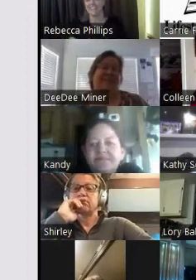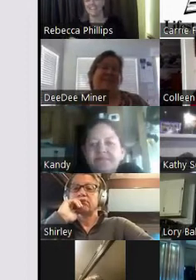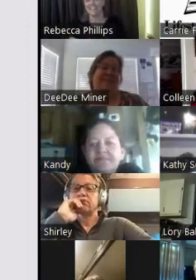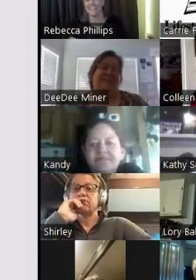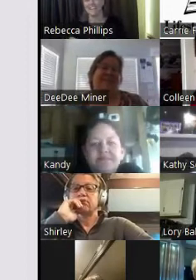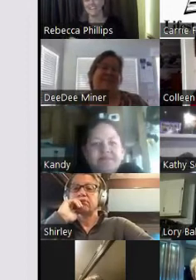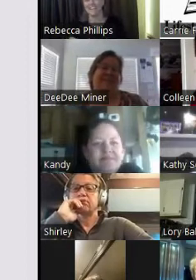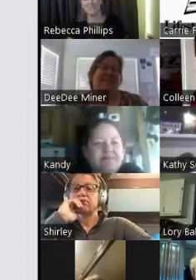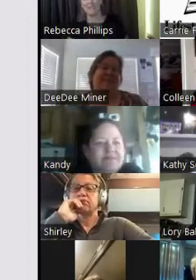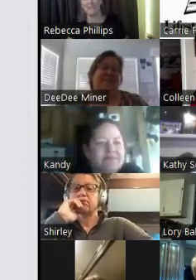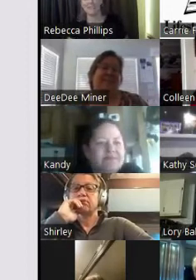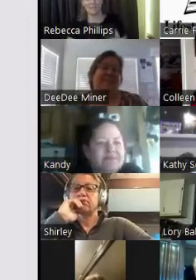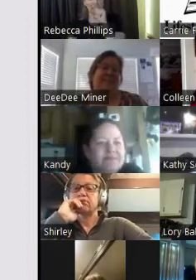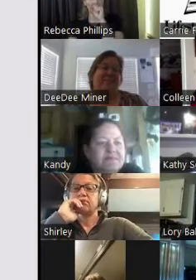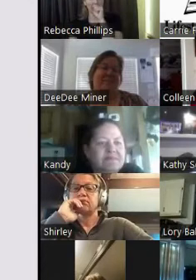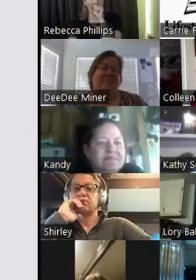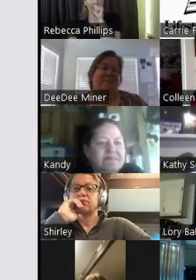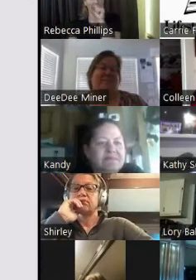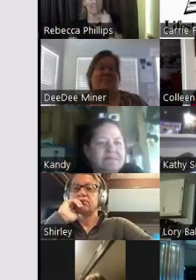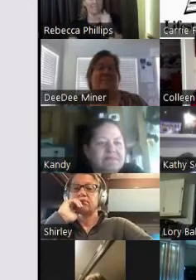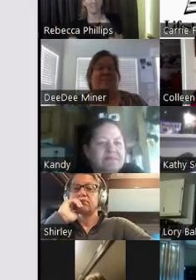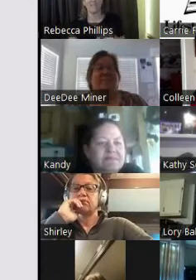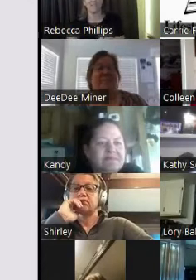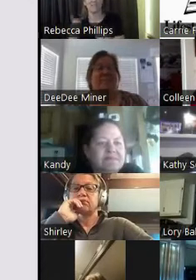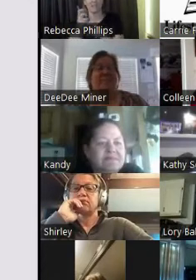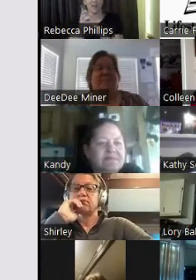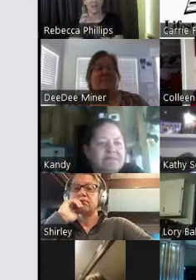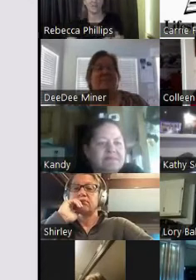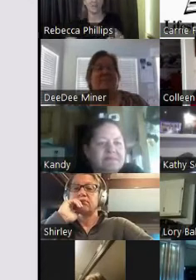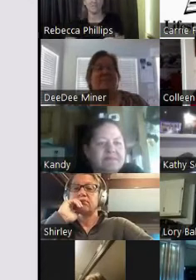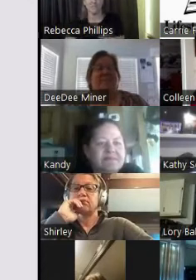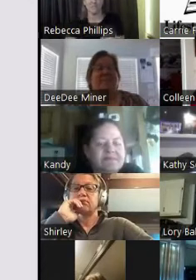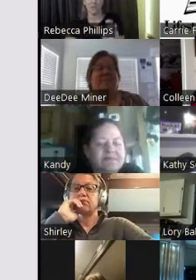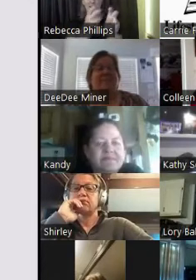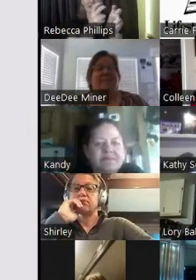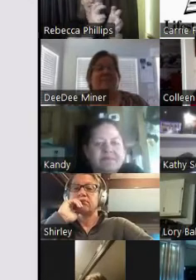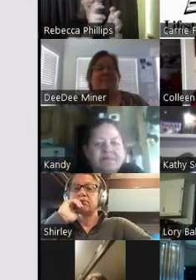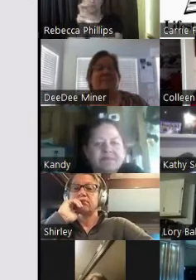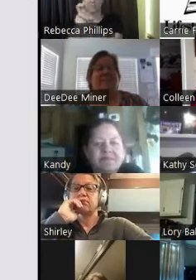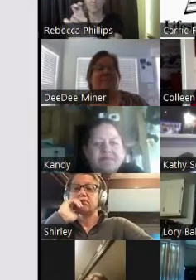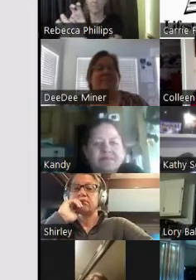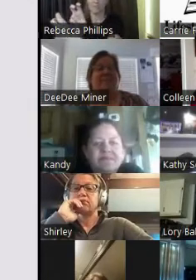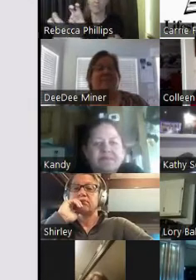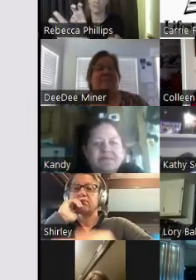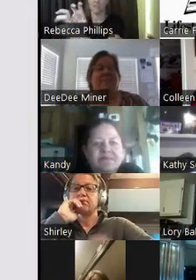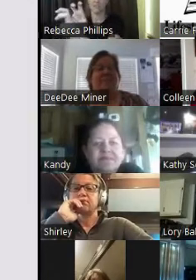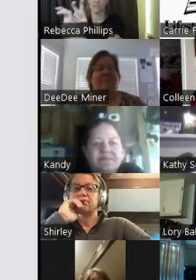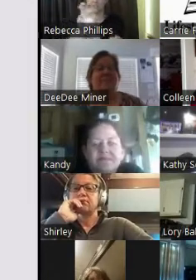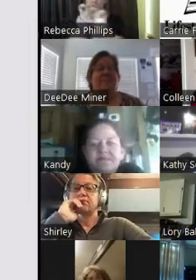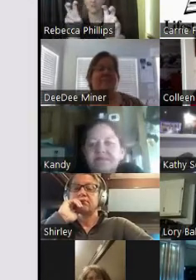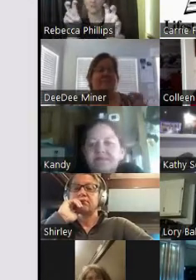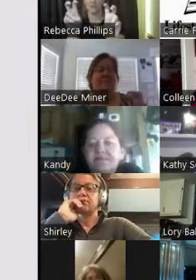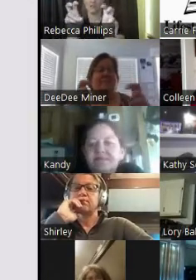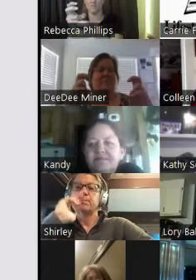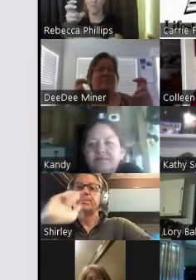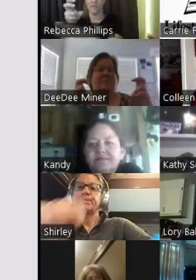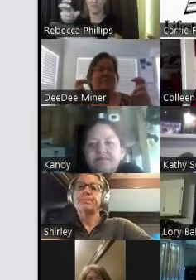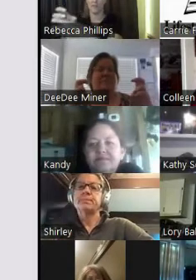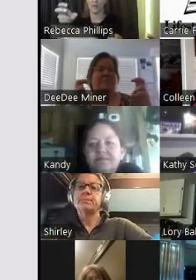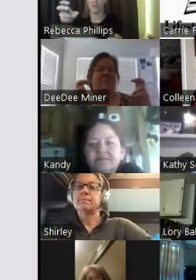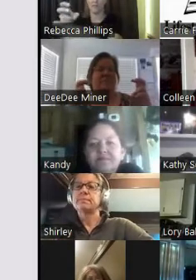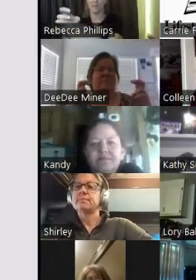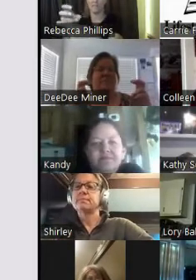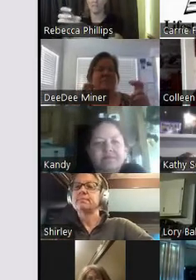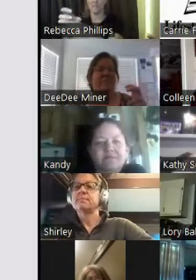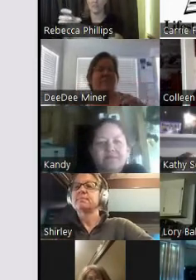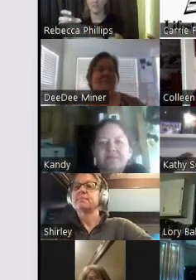good. Yeah, you've got some practice with that. That's one thing that's really hard. So hard is like your fingers, like two hooks, and then they